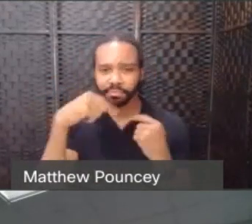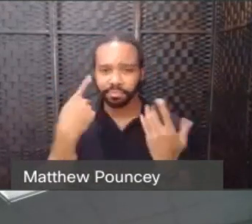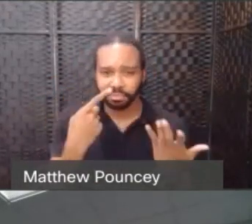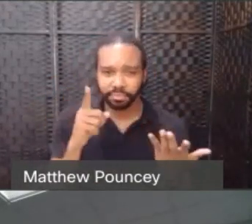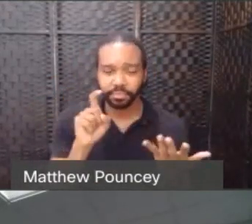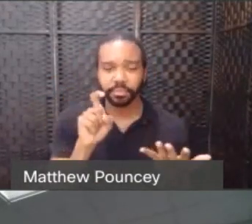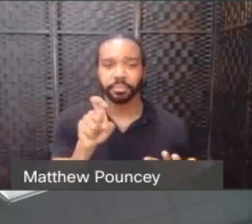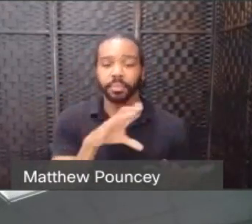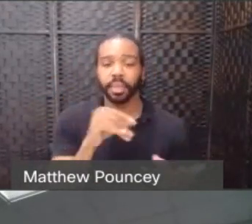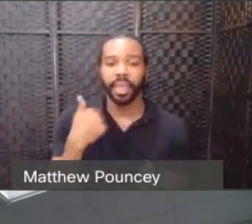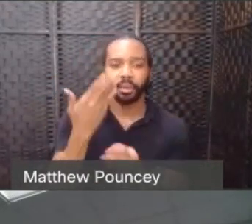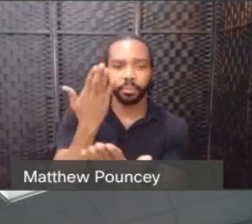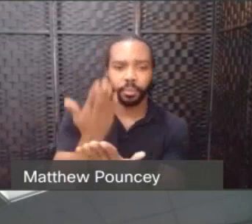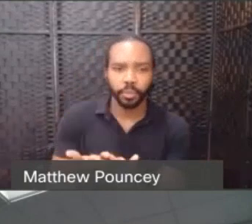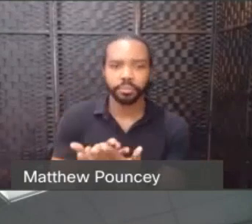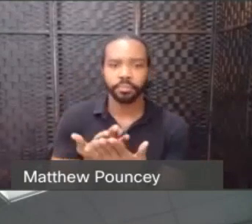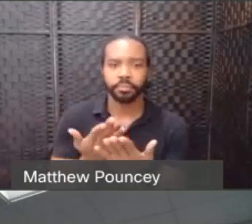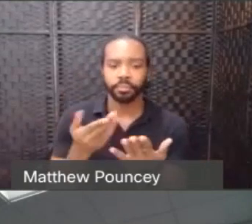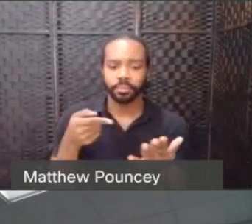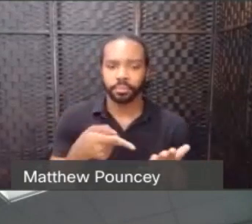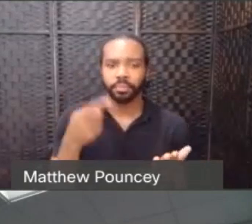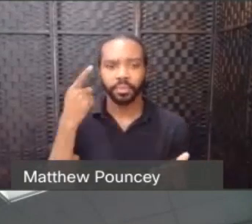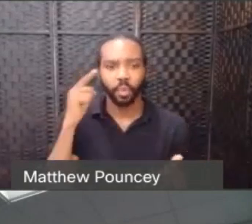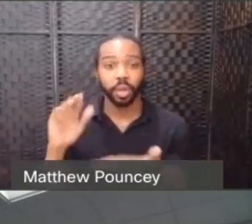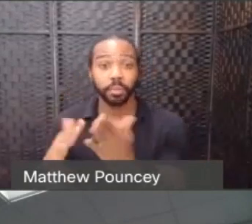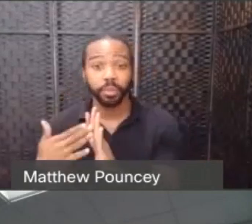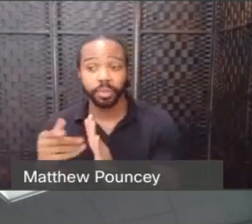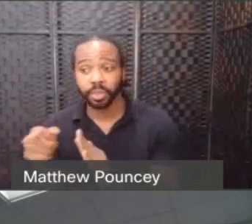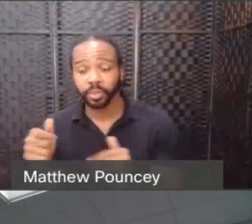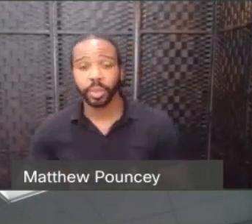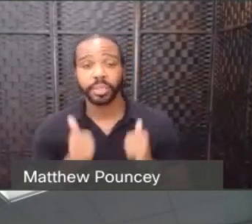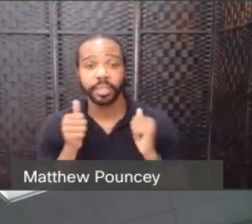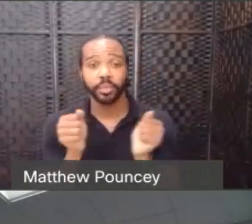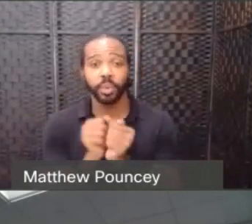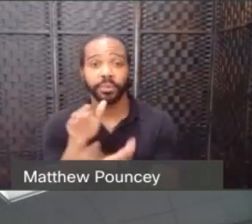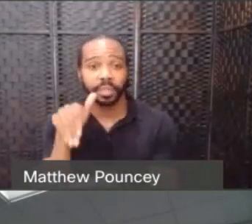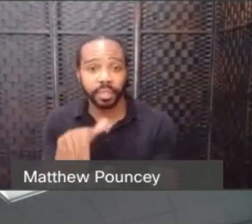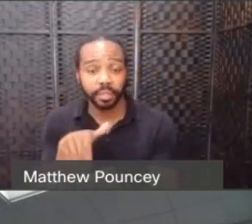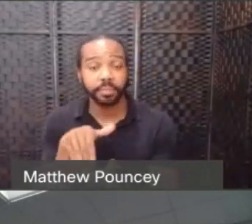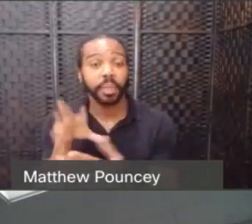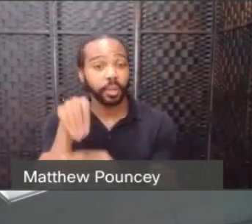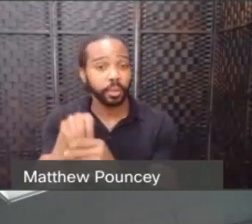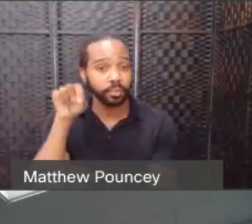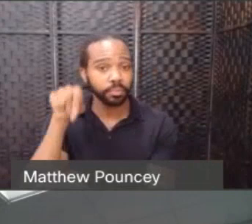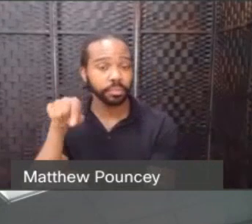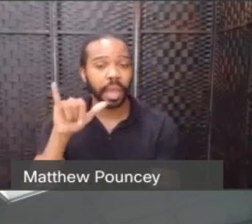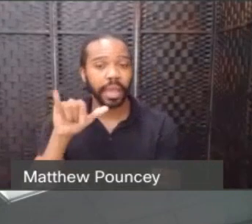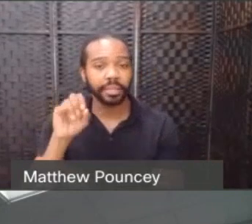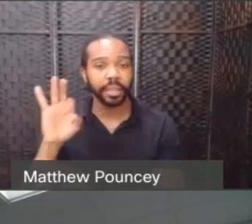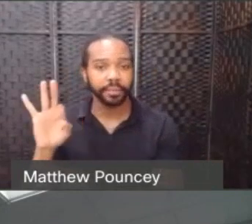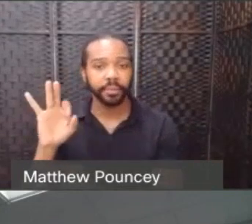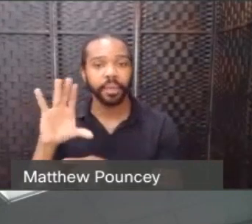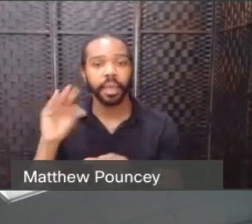scientific evidences for community-based residential facilities, including ICFs and